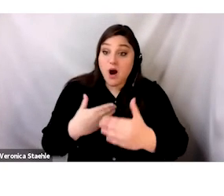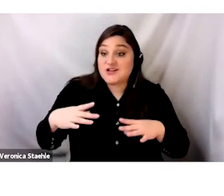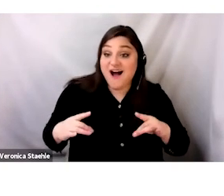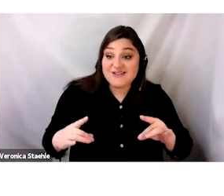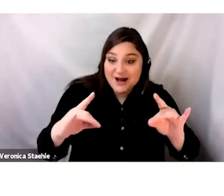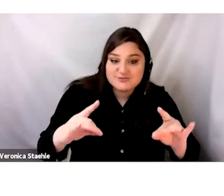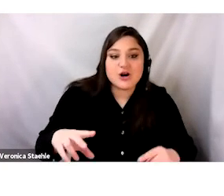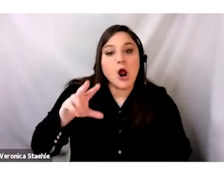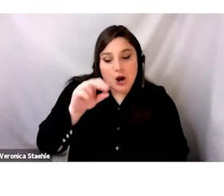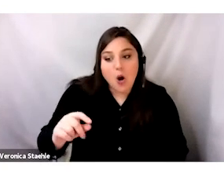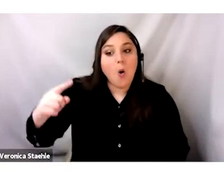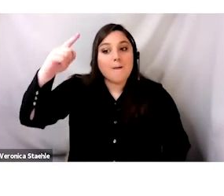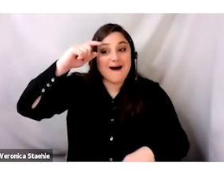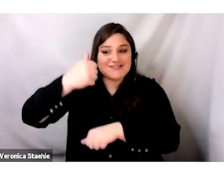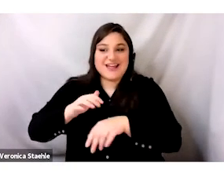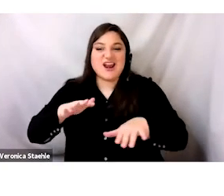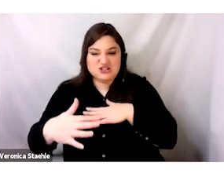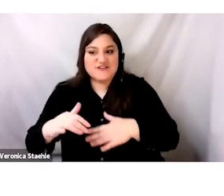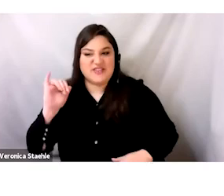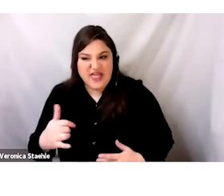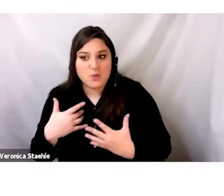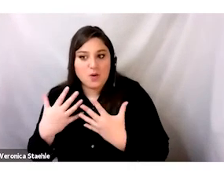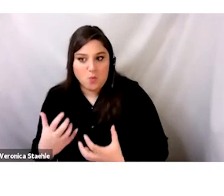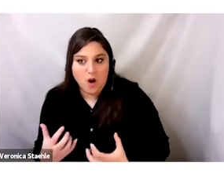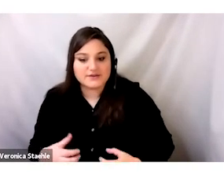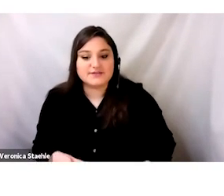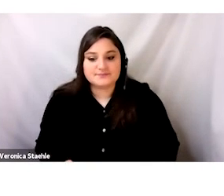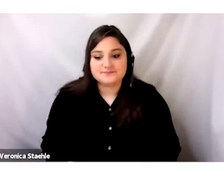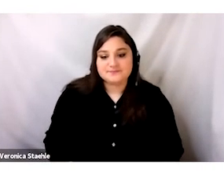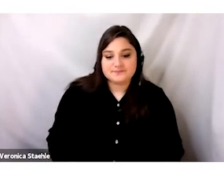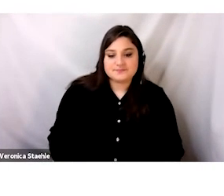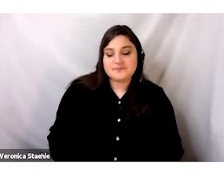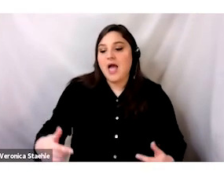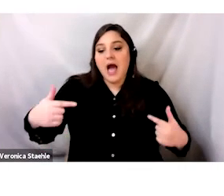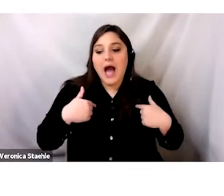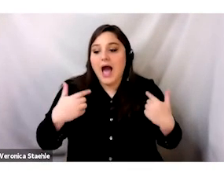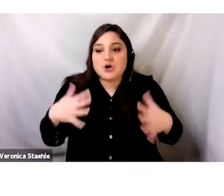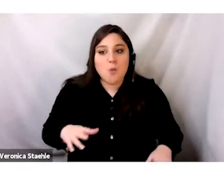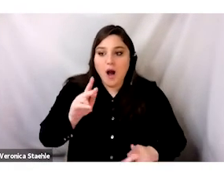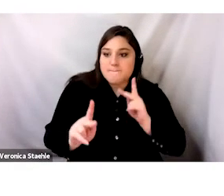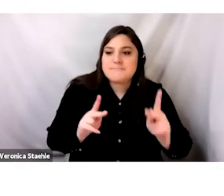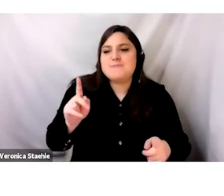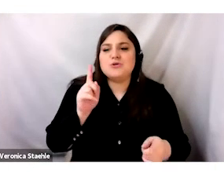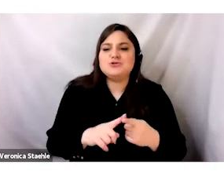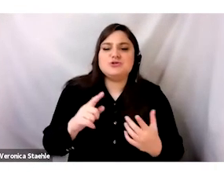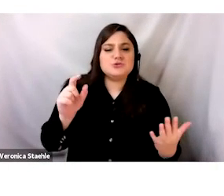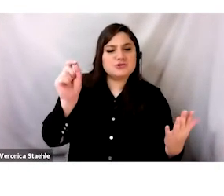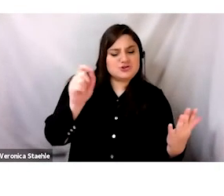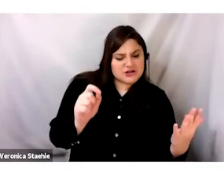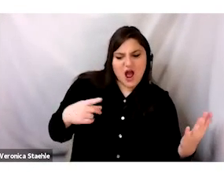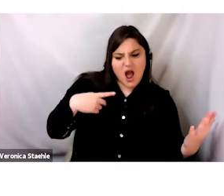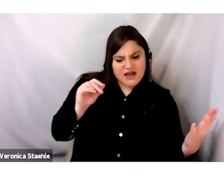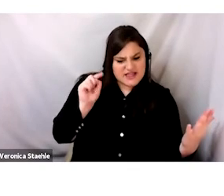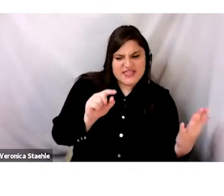not, when we talk about equities in the community design, when we talk about redesigning for justice, I am not looking for folks to walk around with a clipboard and say, did I do